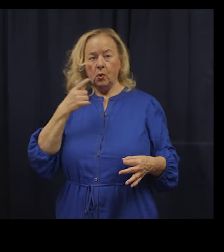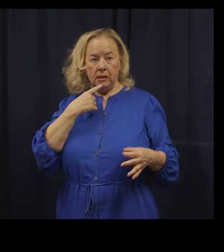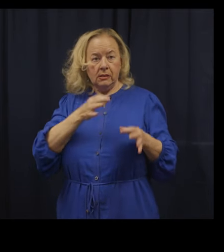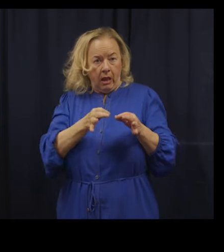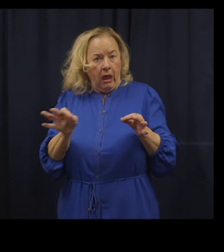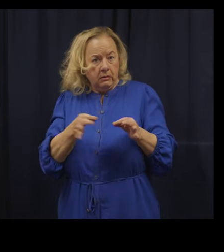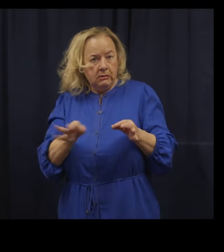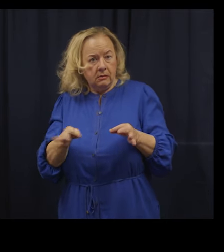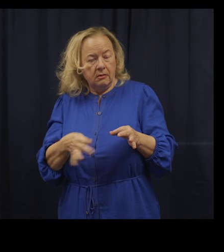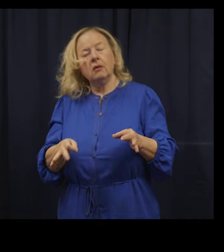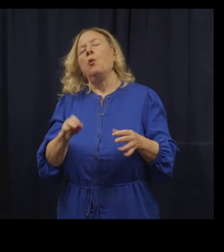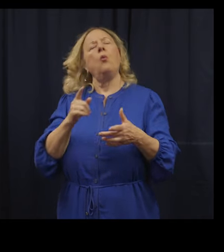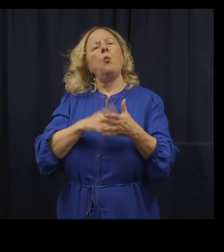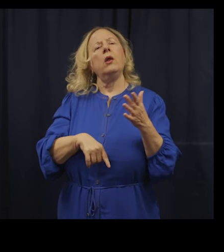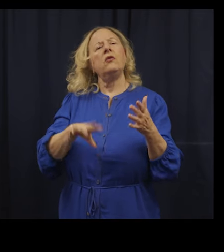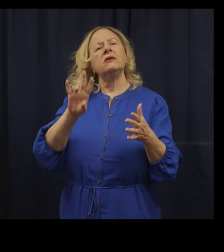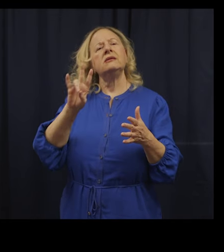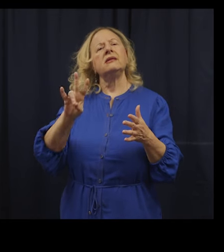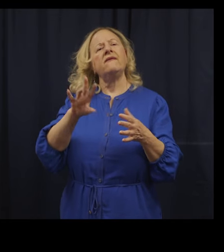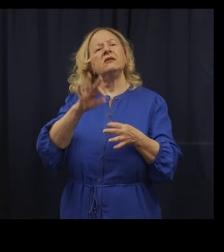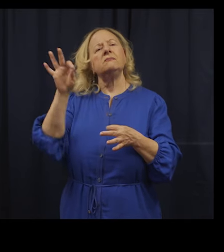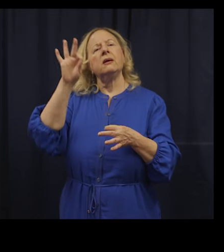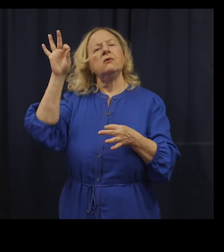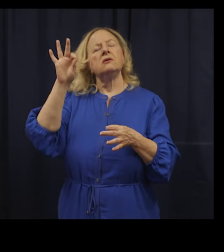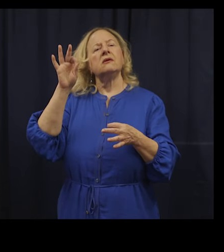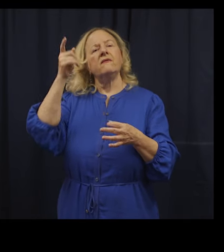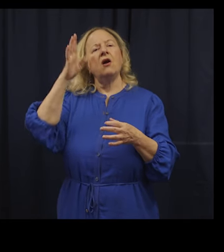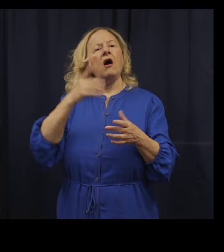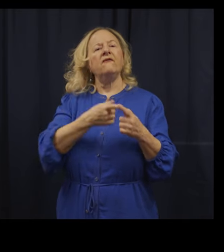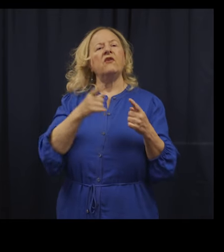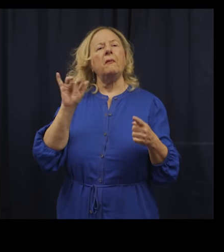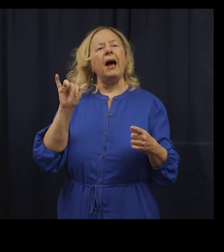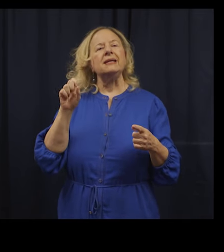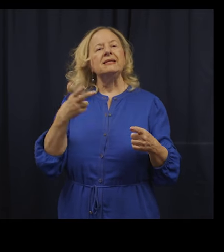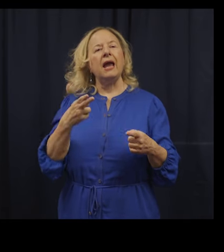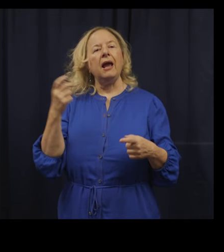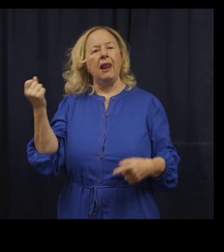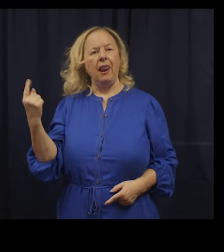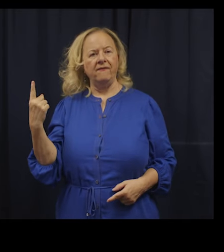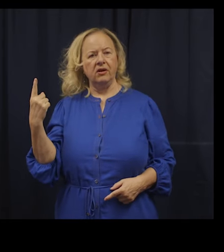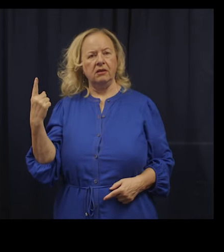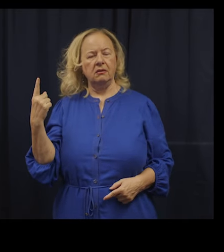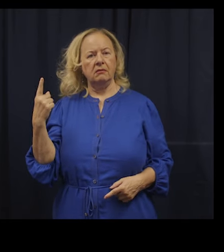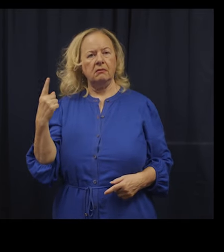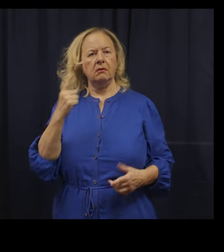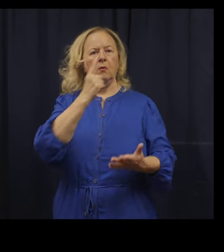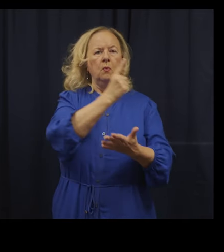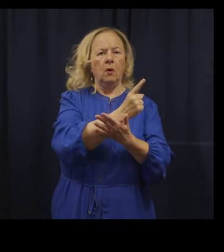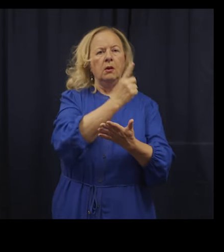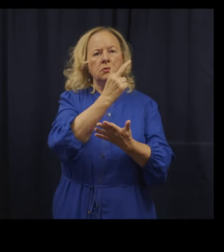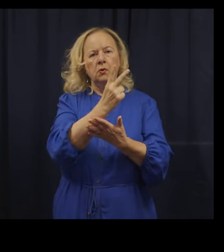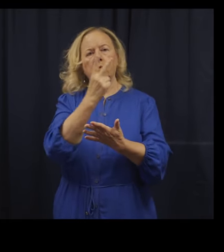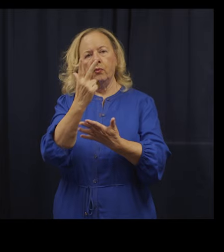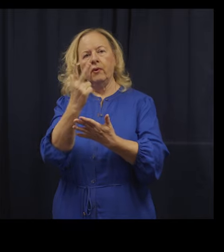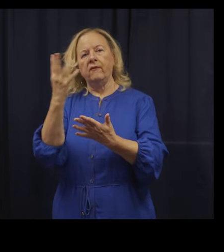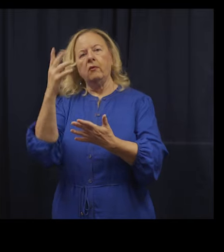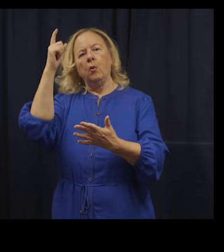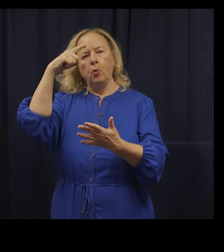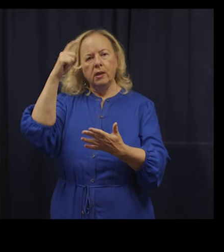y'all remember what the seven spirits of God are from Isaiah, I think it's 11. It goes through the seven spirits of God, wisdom